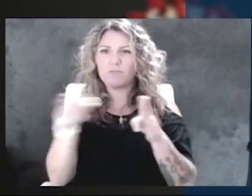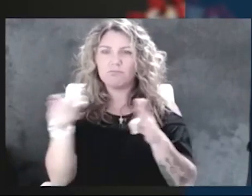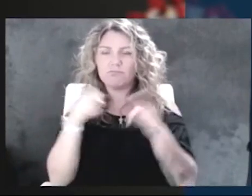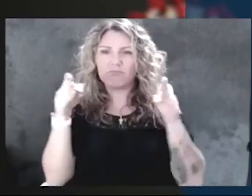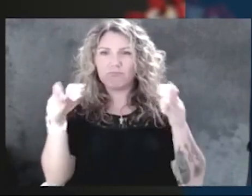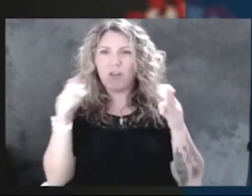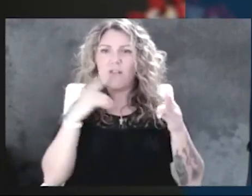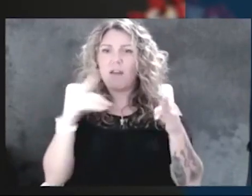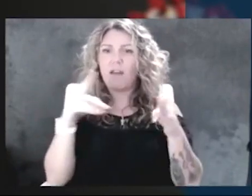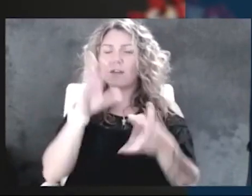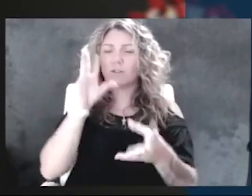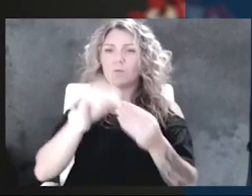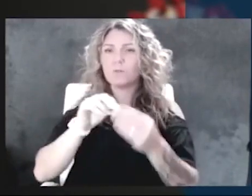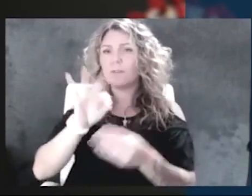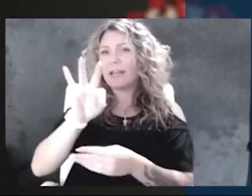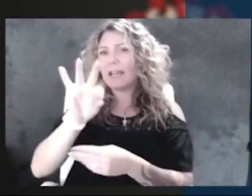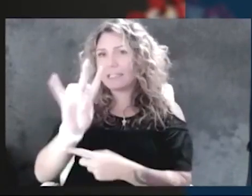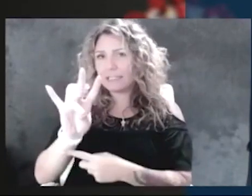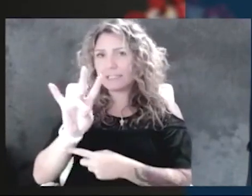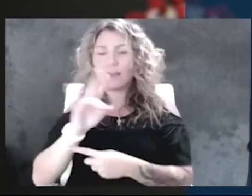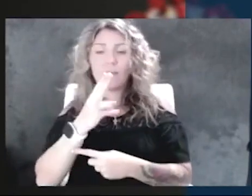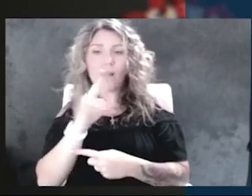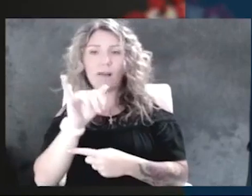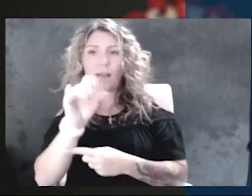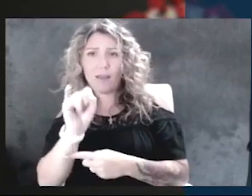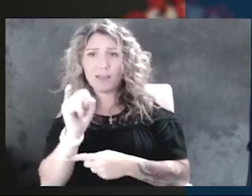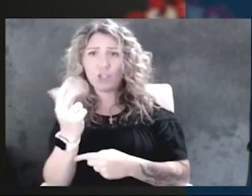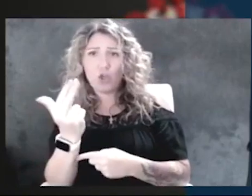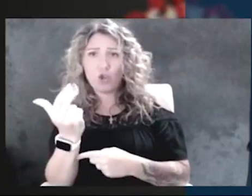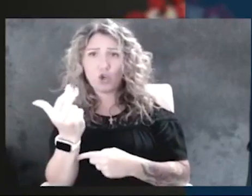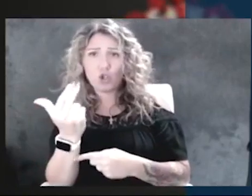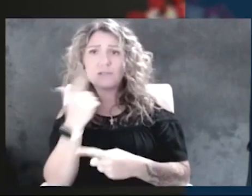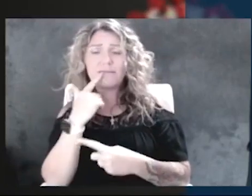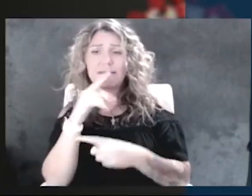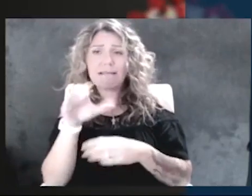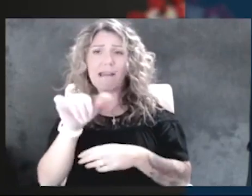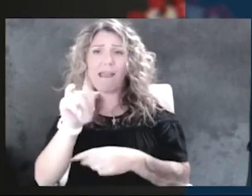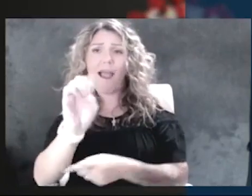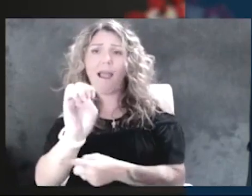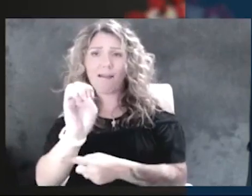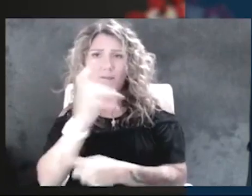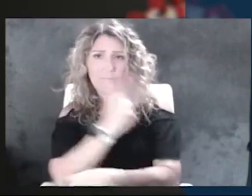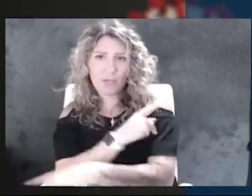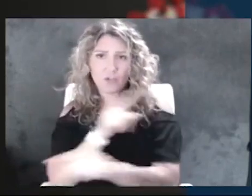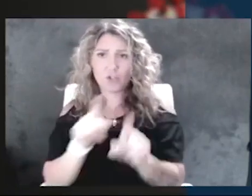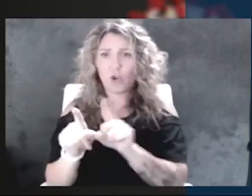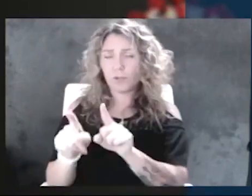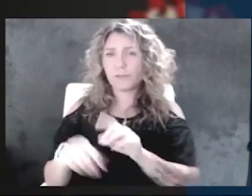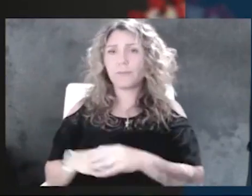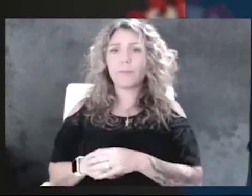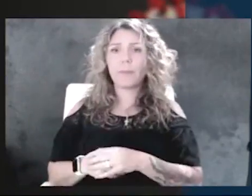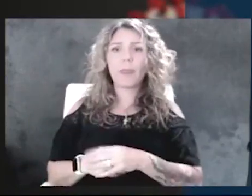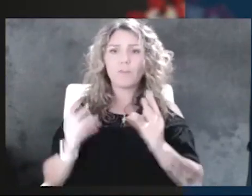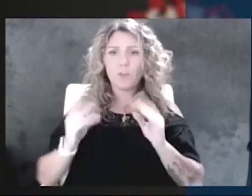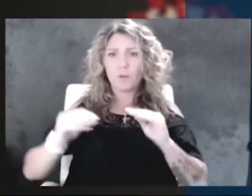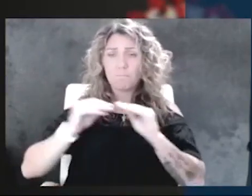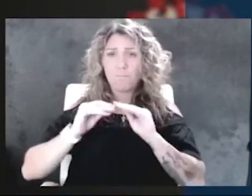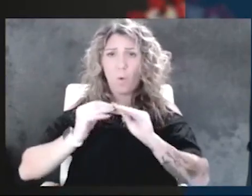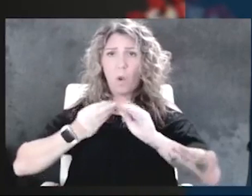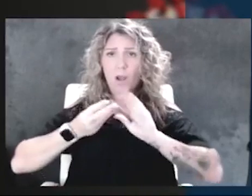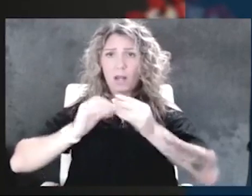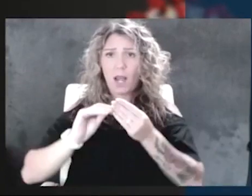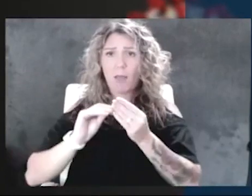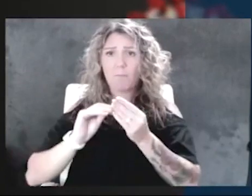has 13 active patients as well. So we do have some more numbers on our vaccinated, and I think we gave